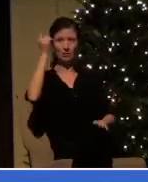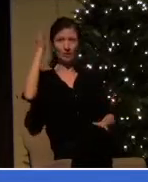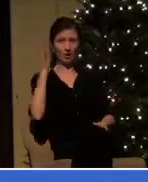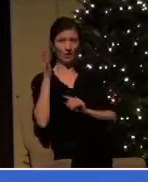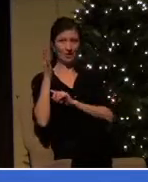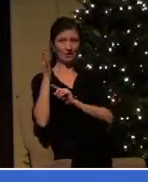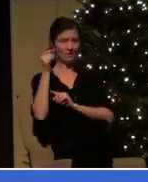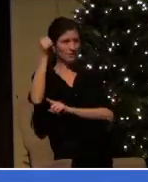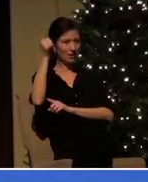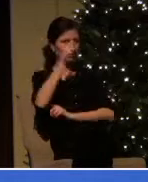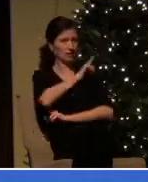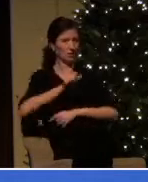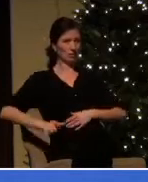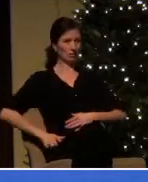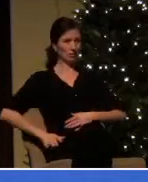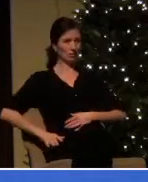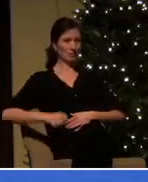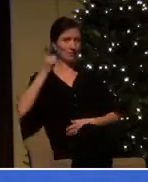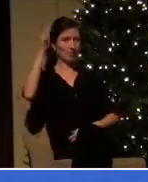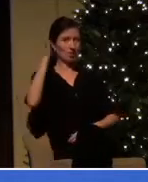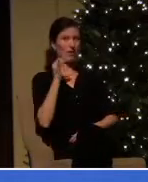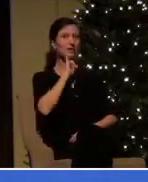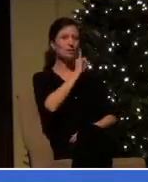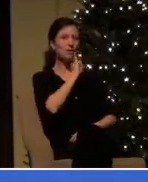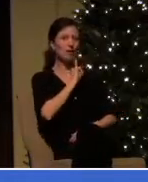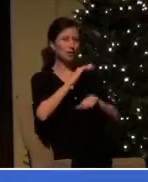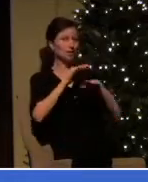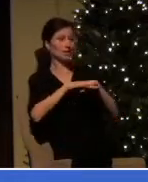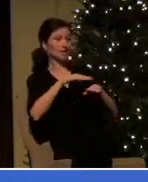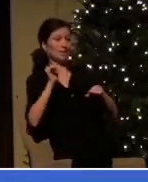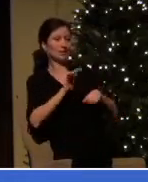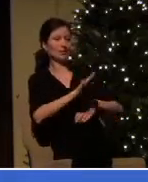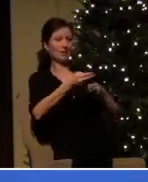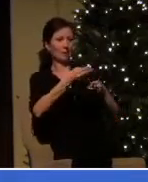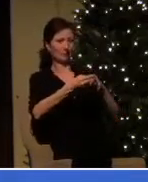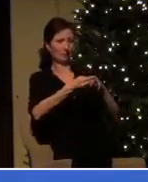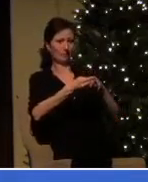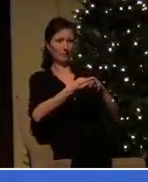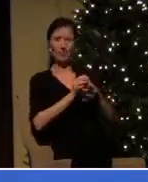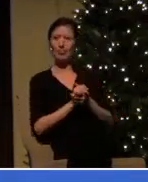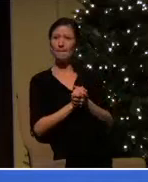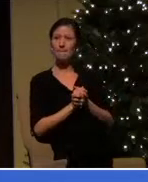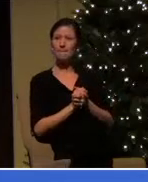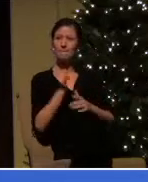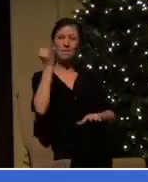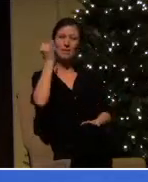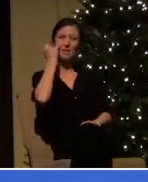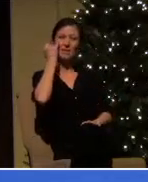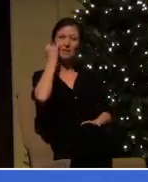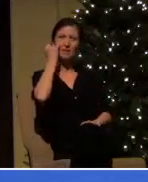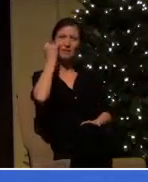that the God of Israel has summoned him by name. Now stick with me, because if this promise finds